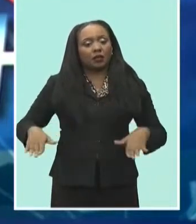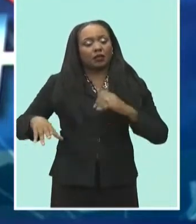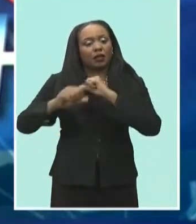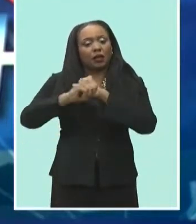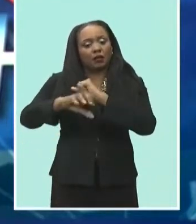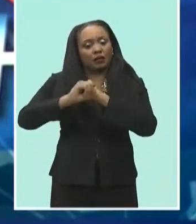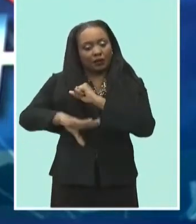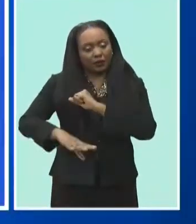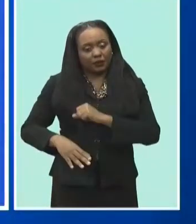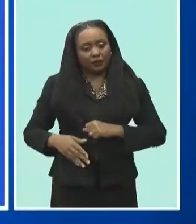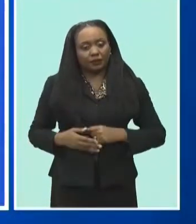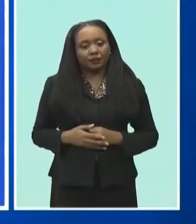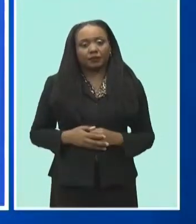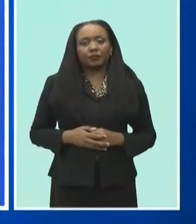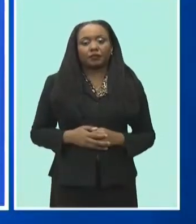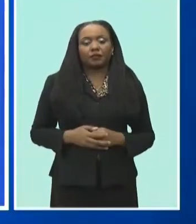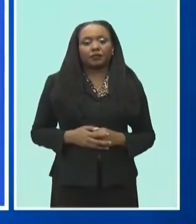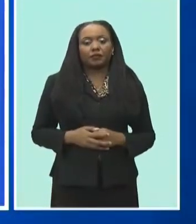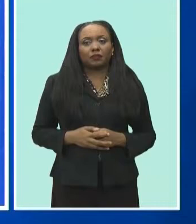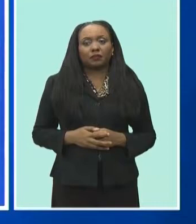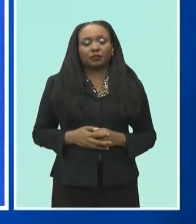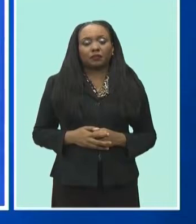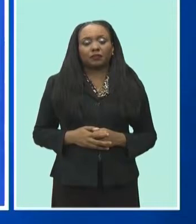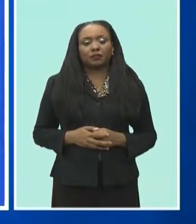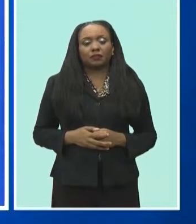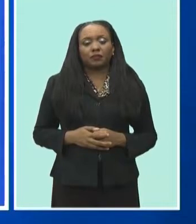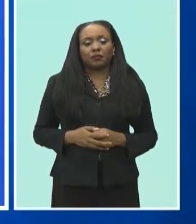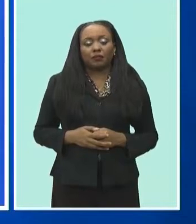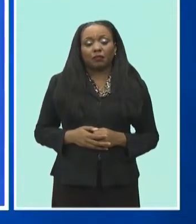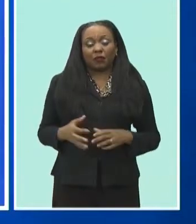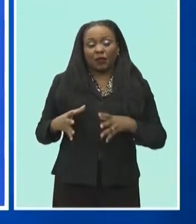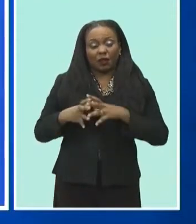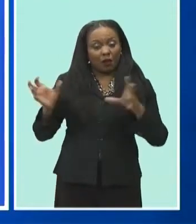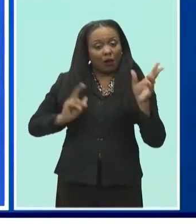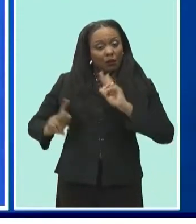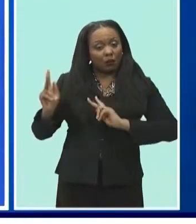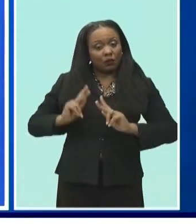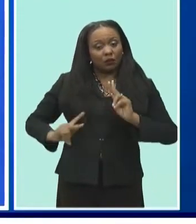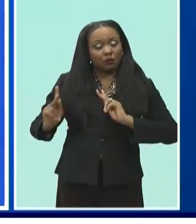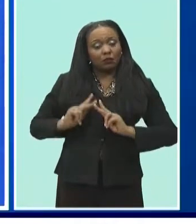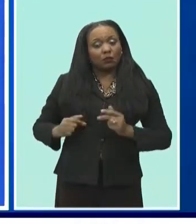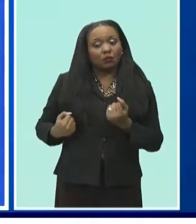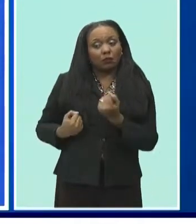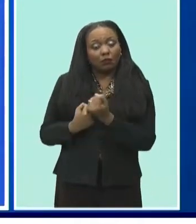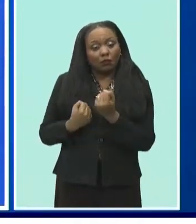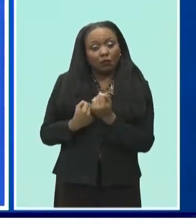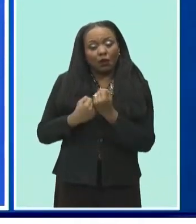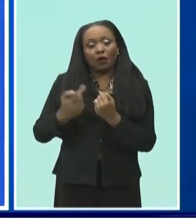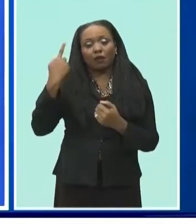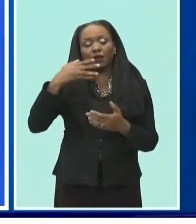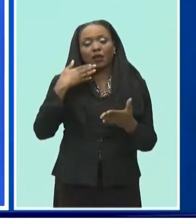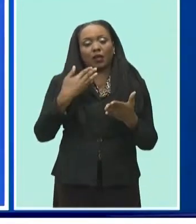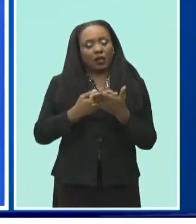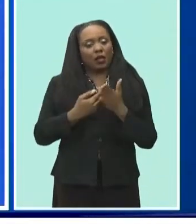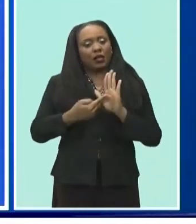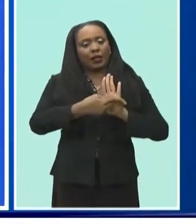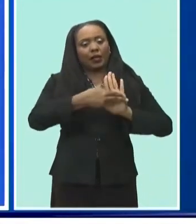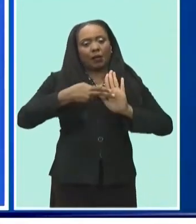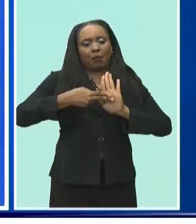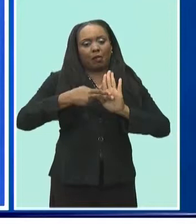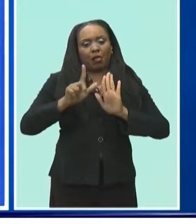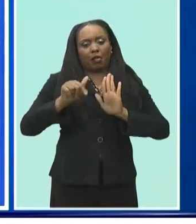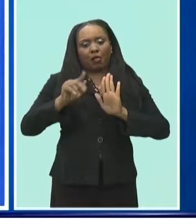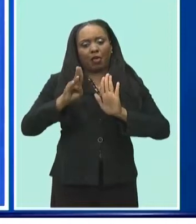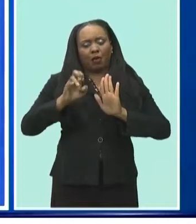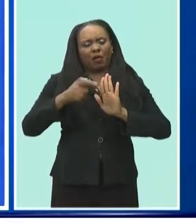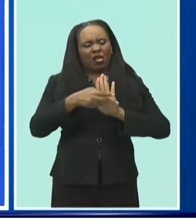campaign. Local stakeholders have indicated support for simple, effective labeling which identifies